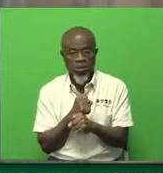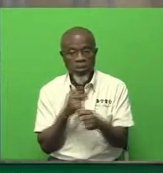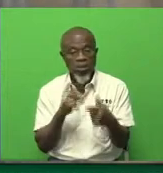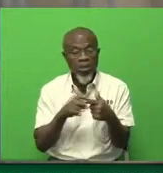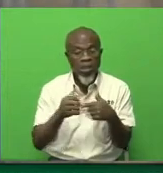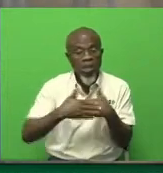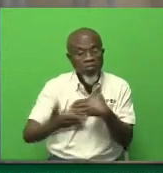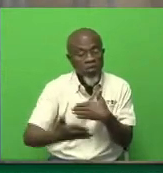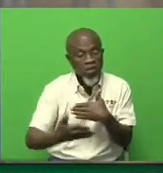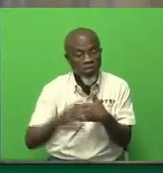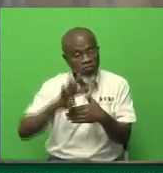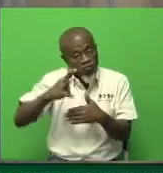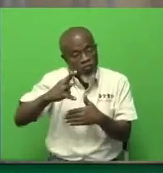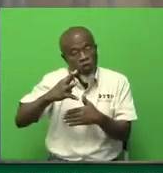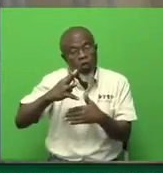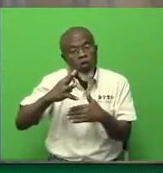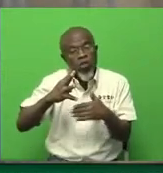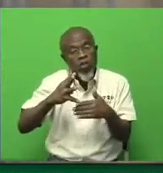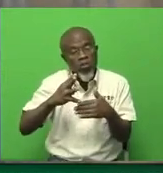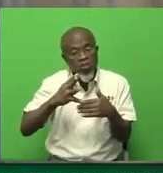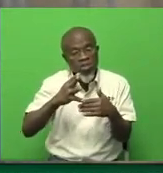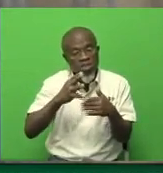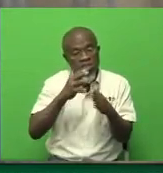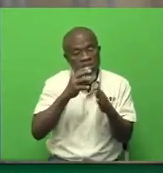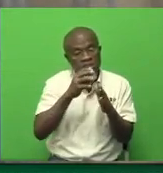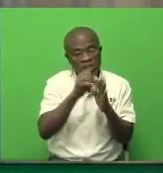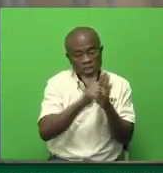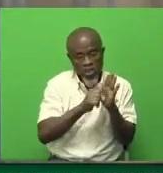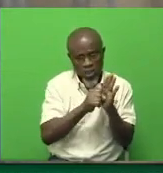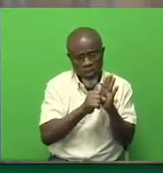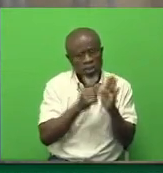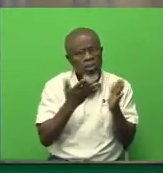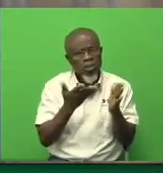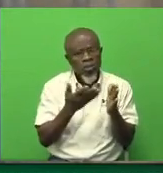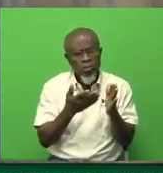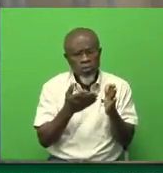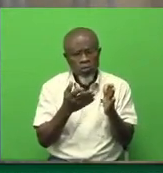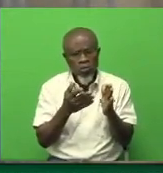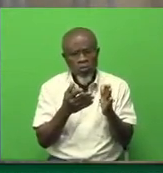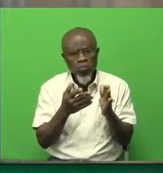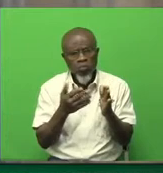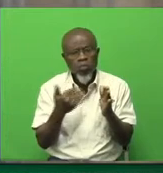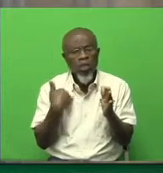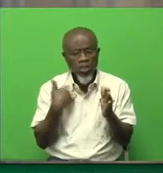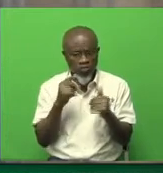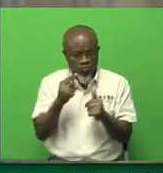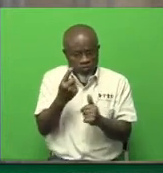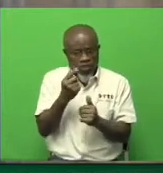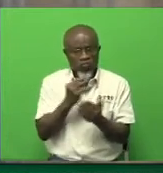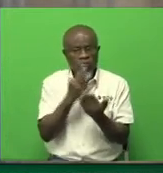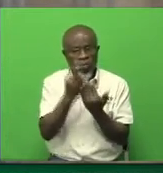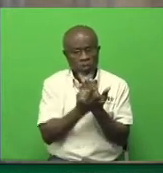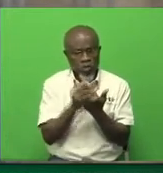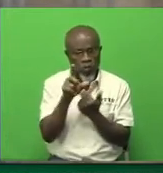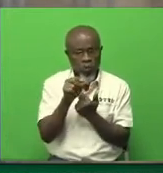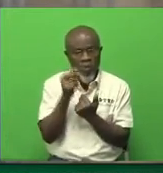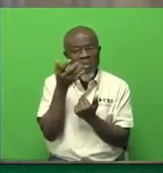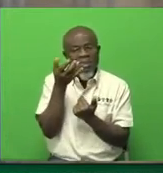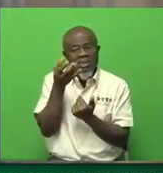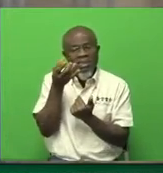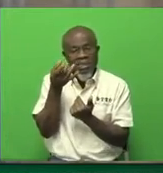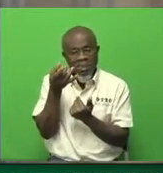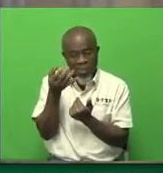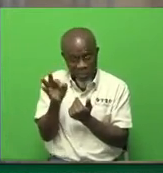fourth session after many months the bill was debated on the first February 2019 and then